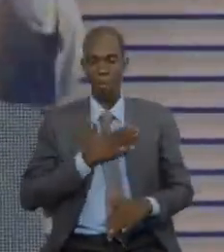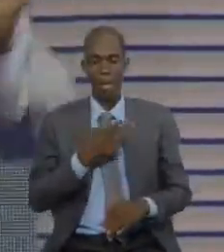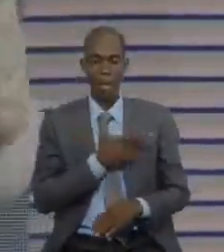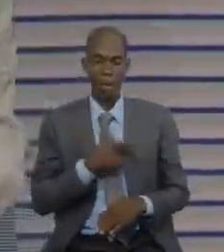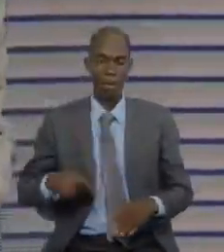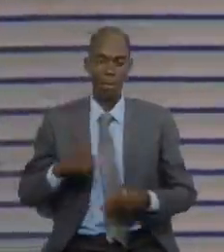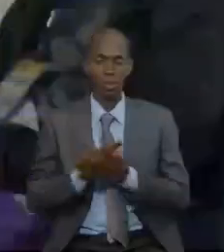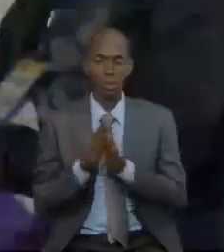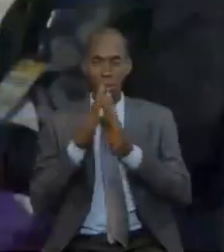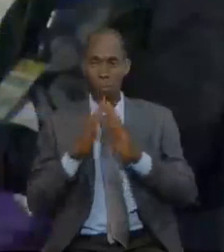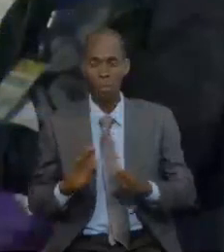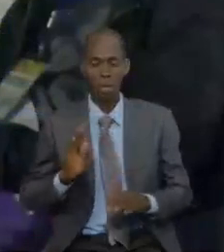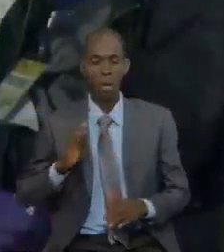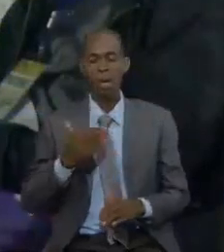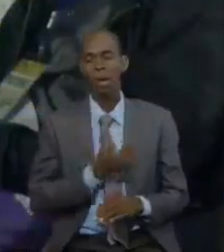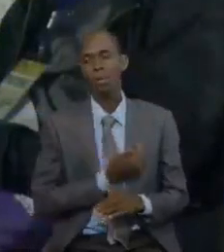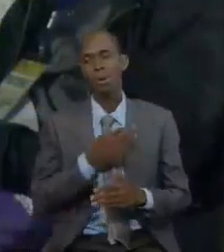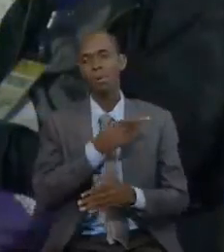our Prince of Peace.